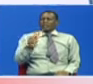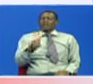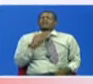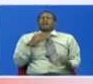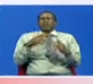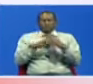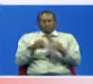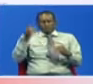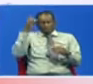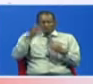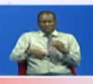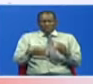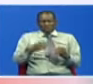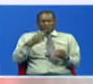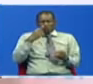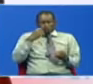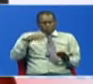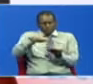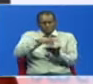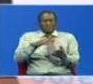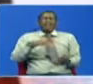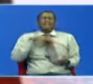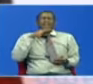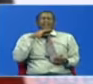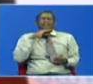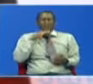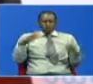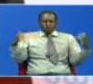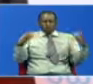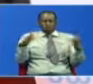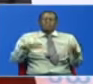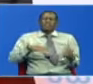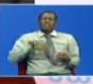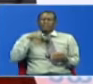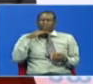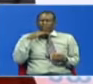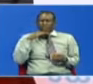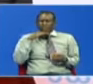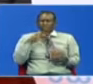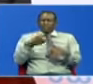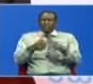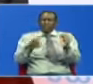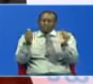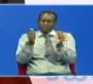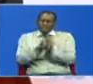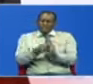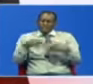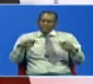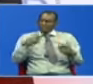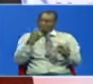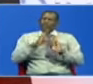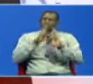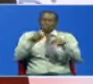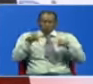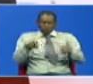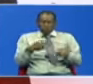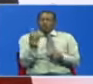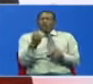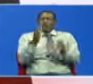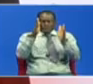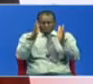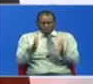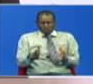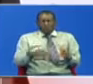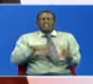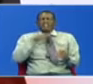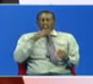last one on home-based deaths or community deaths. Out of the 10 mortalities you have reported today, is only one